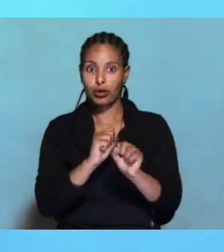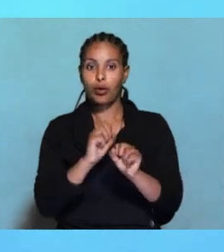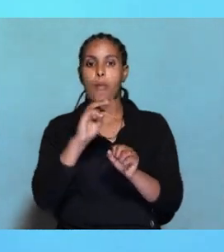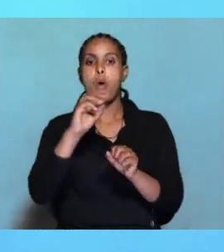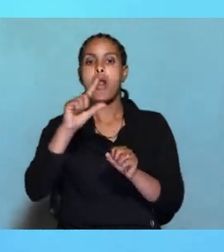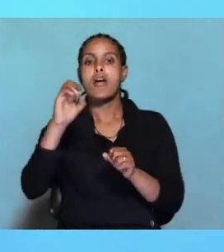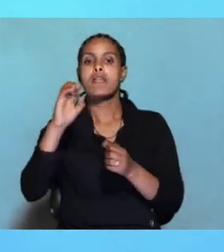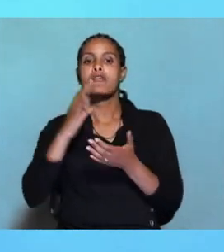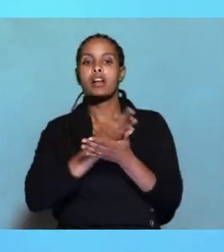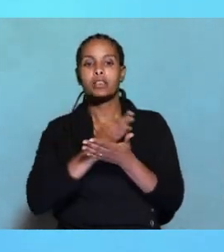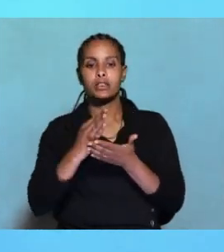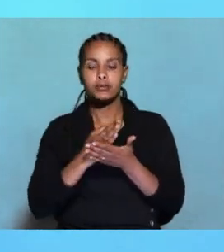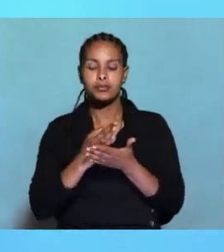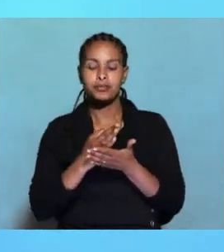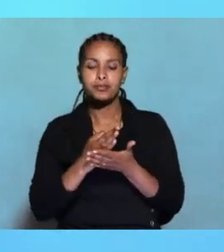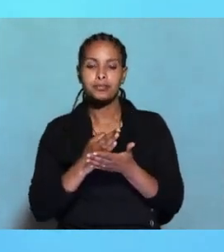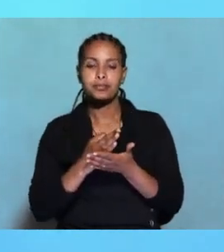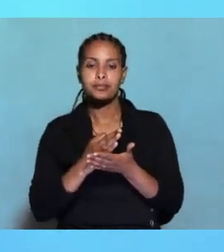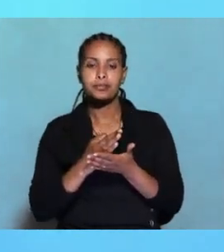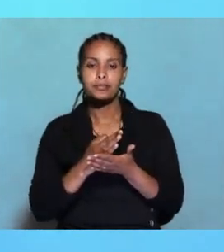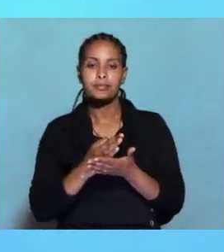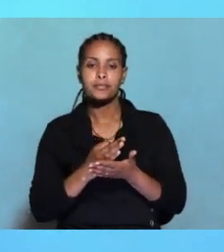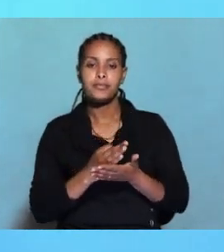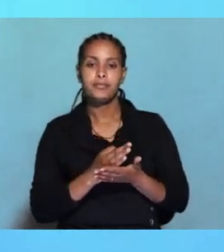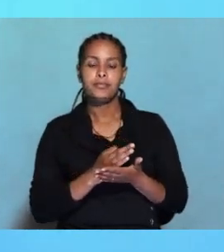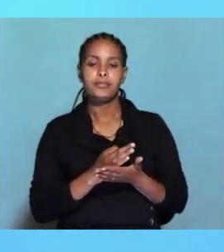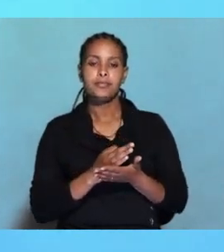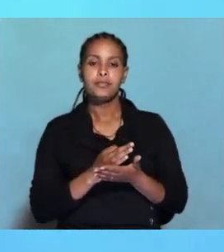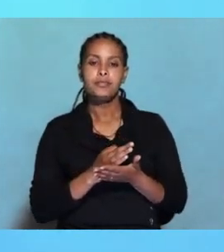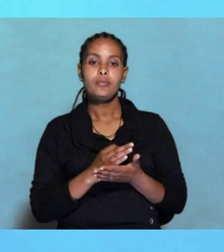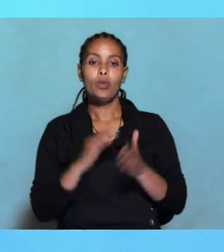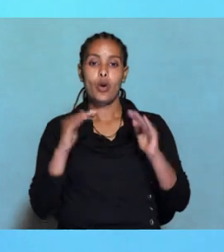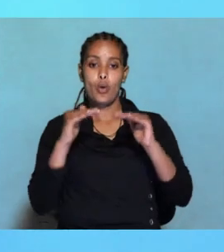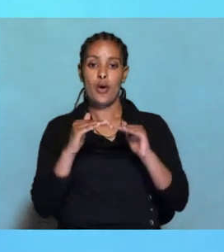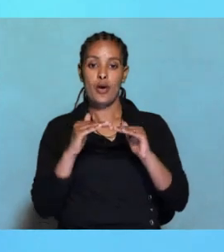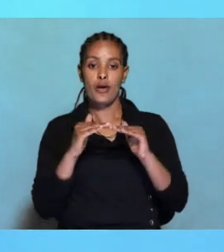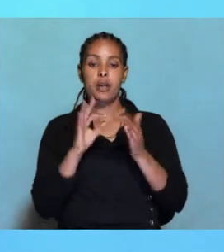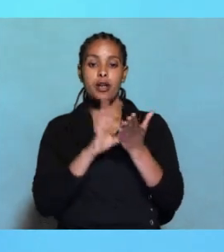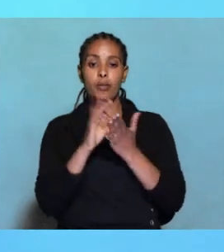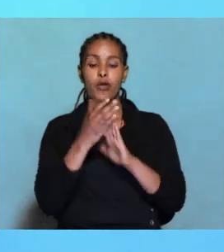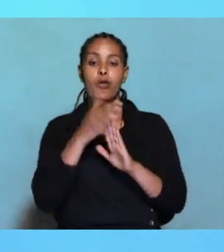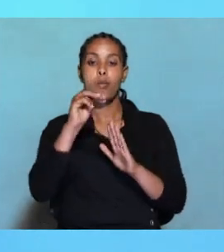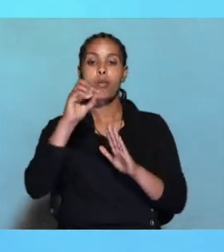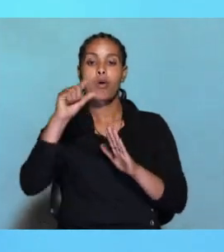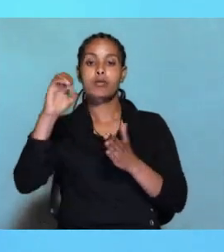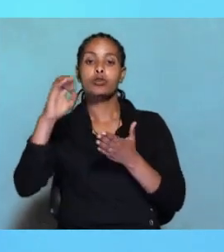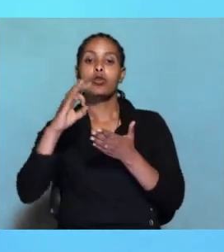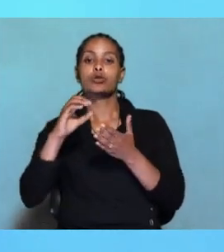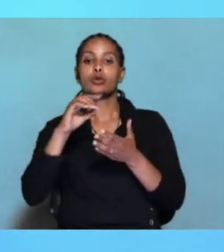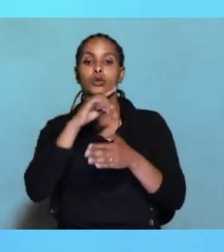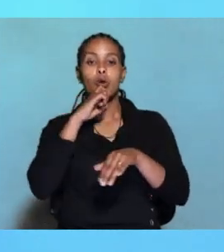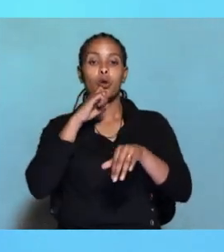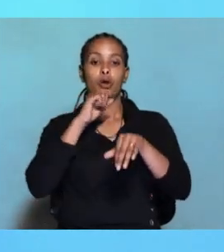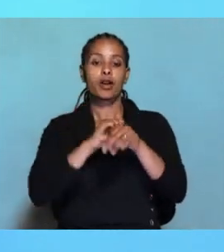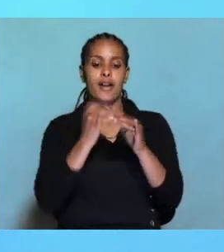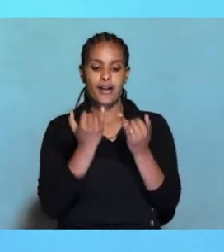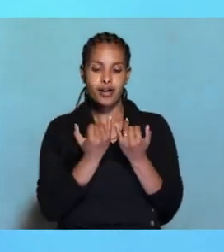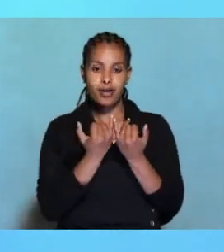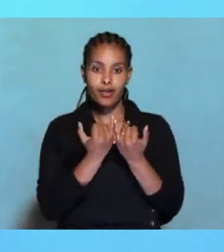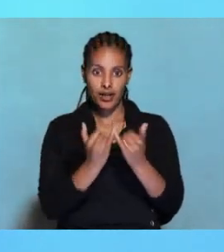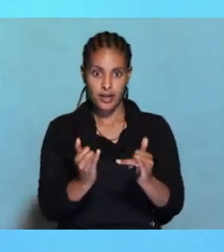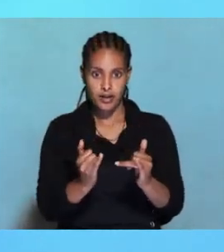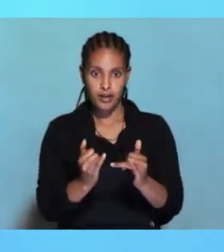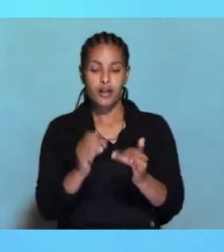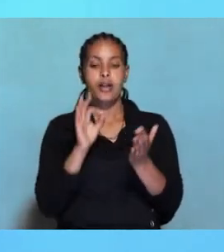Mole fraction of the solid, mole fraction of the solid equal number of mole of solute divided